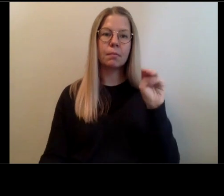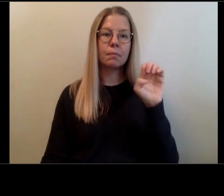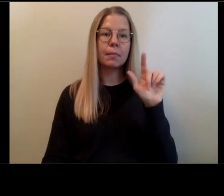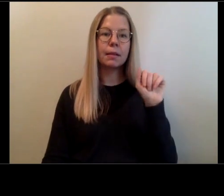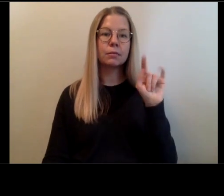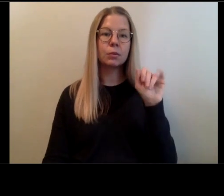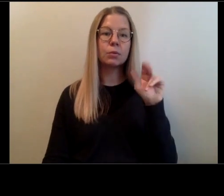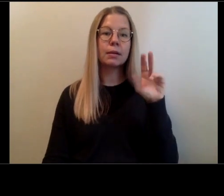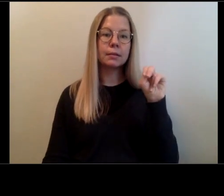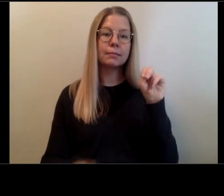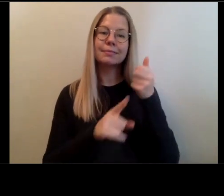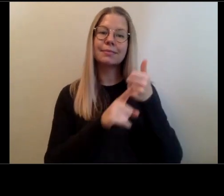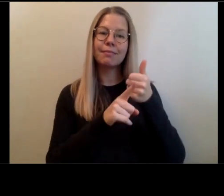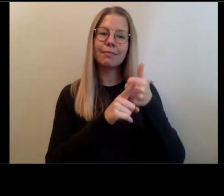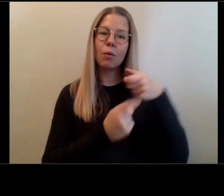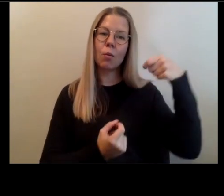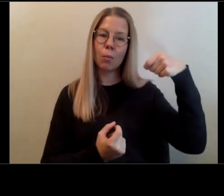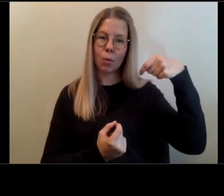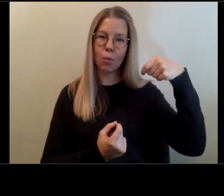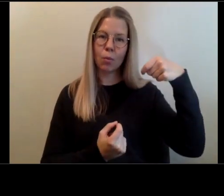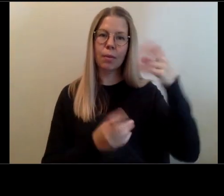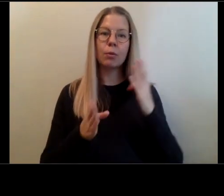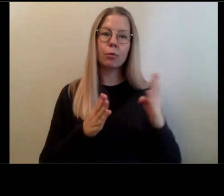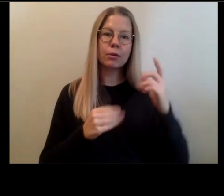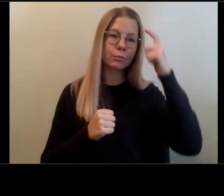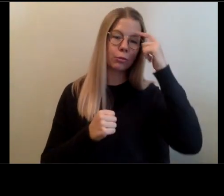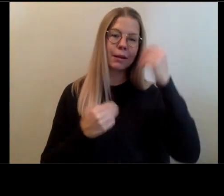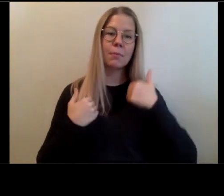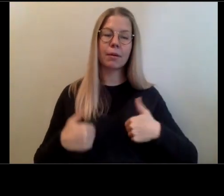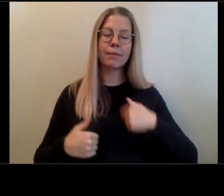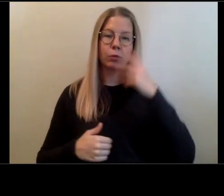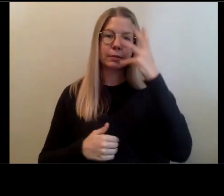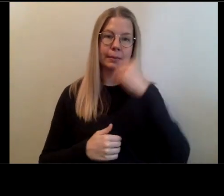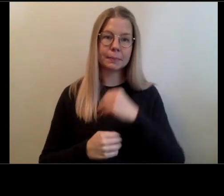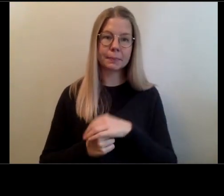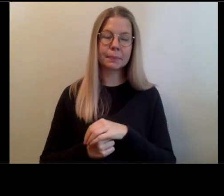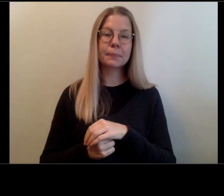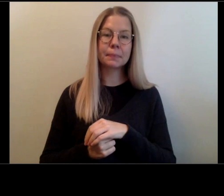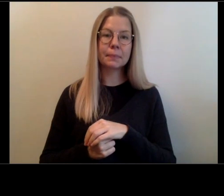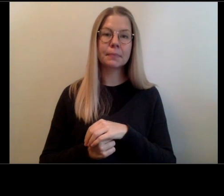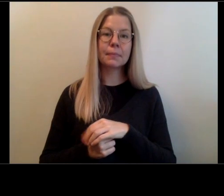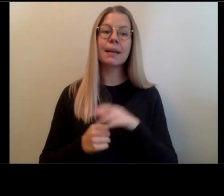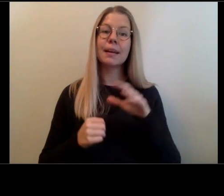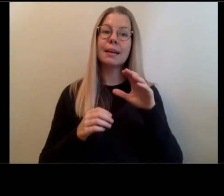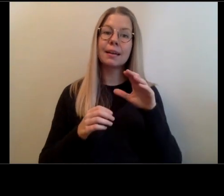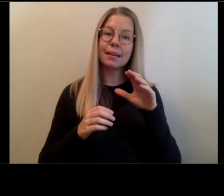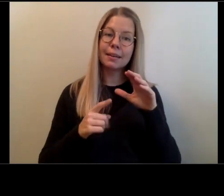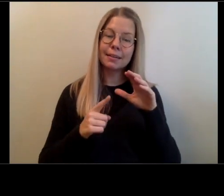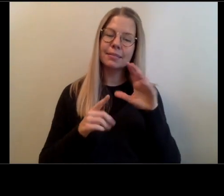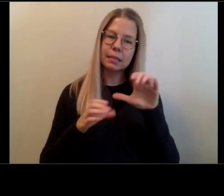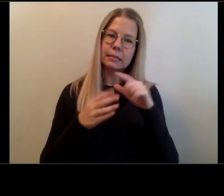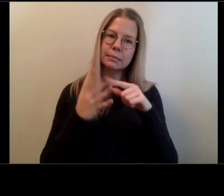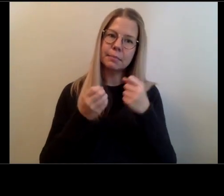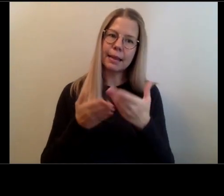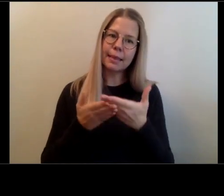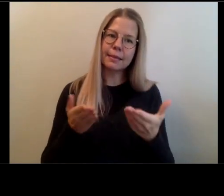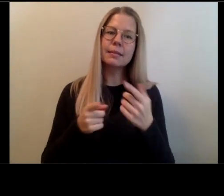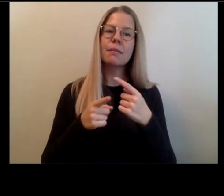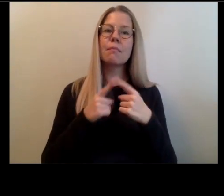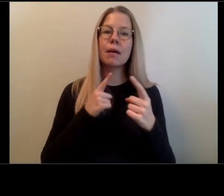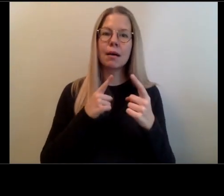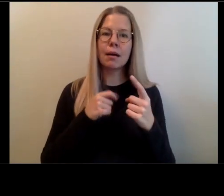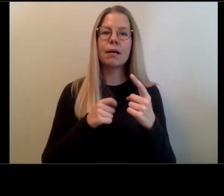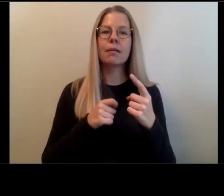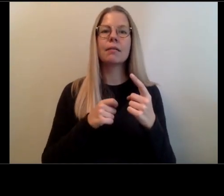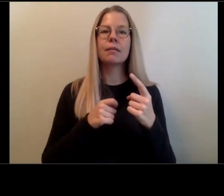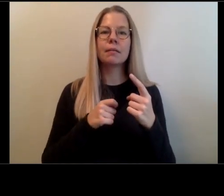that prepares the brain and body for sleep. It does so many things, but one of the things that it does is it begins rising a couple of hours